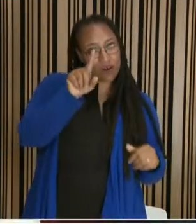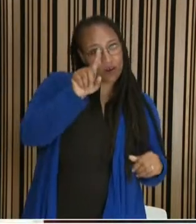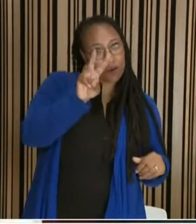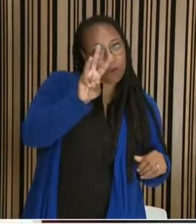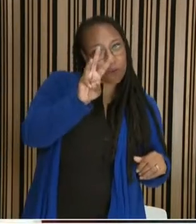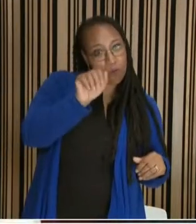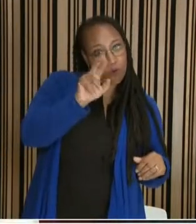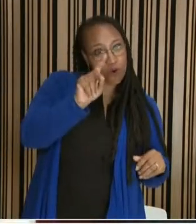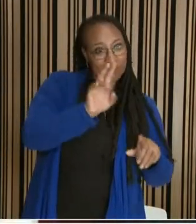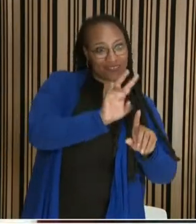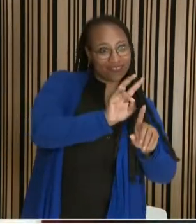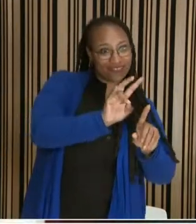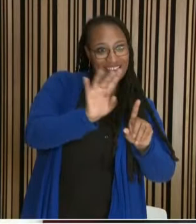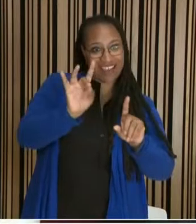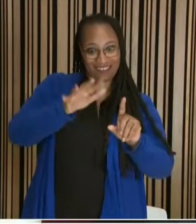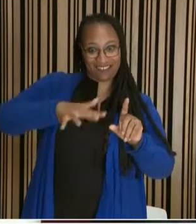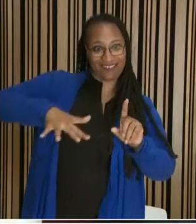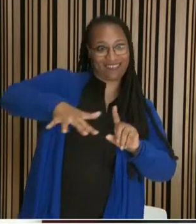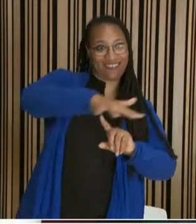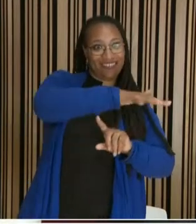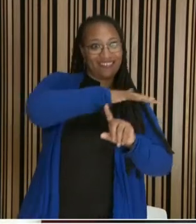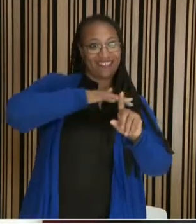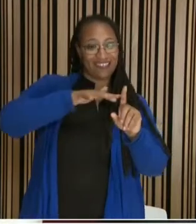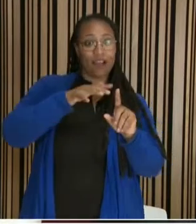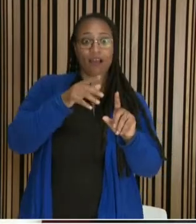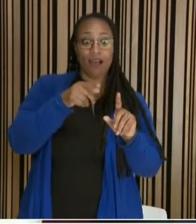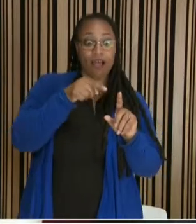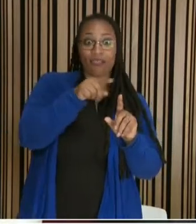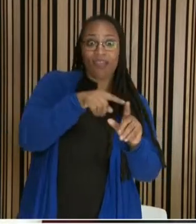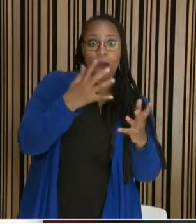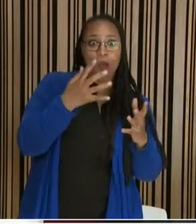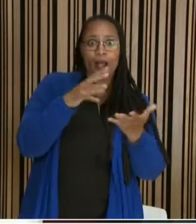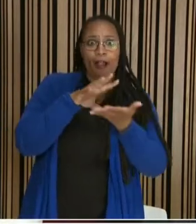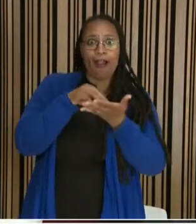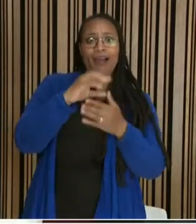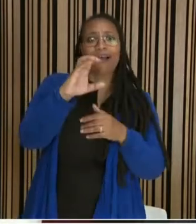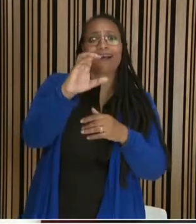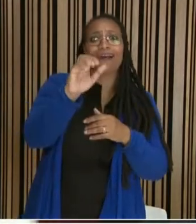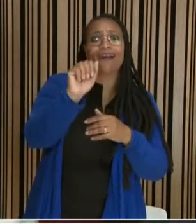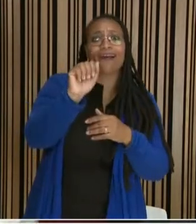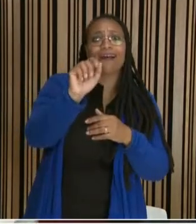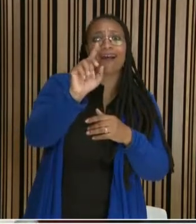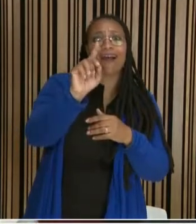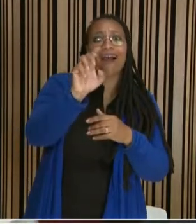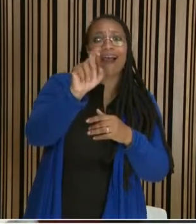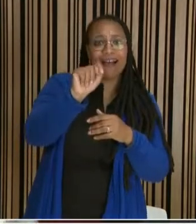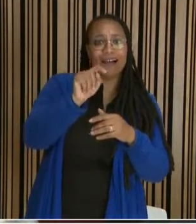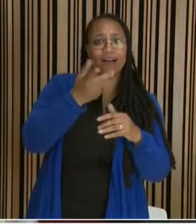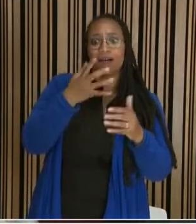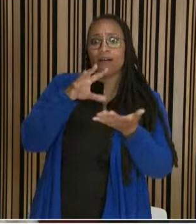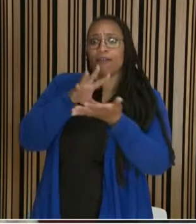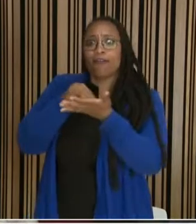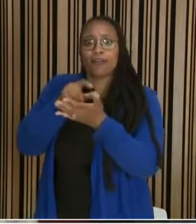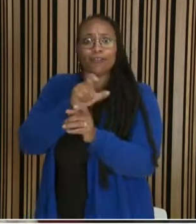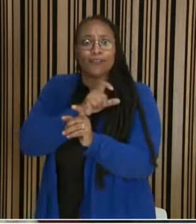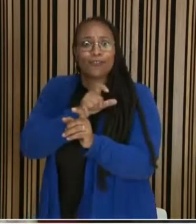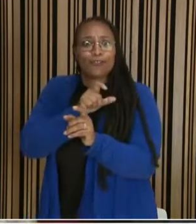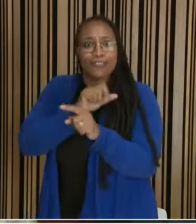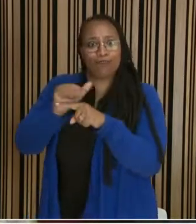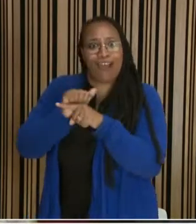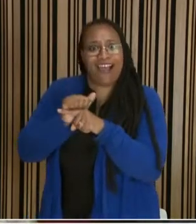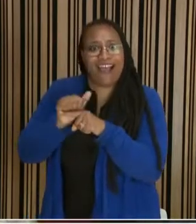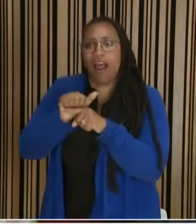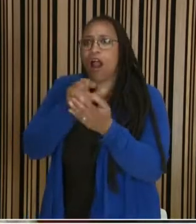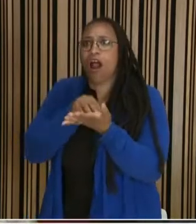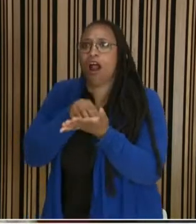will become police officers here in the District of Columbia. So, you know, as the mayor mentioned, here's her chart. I